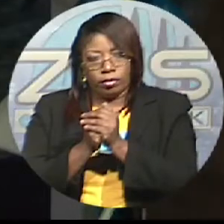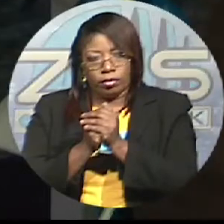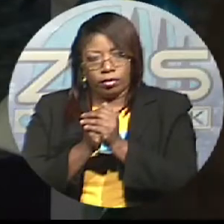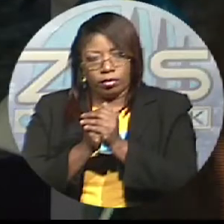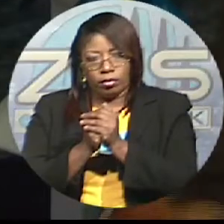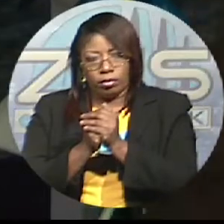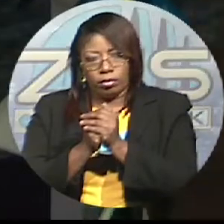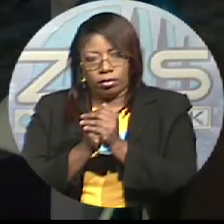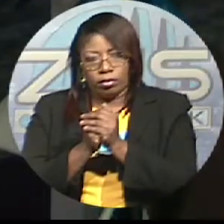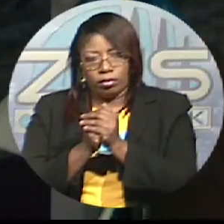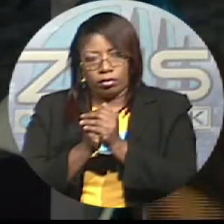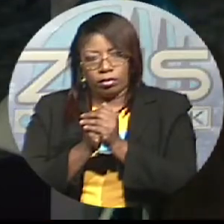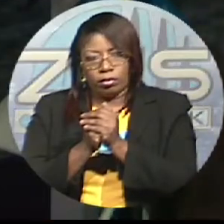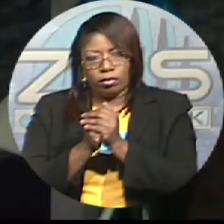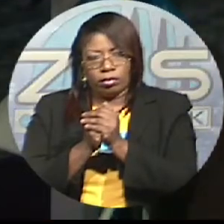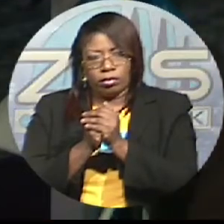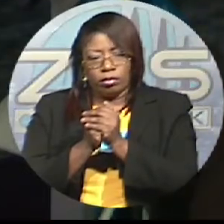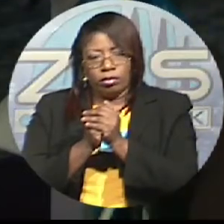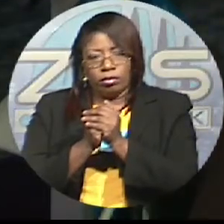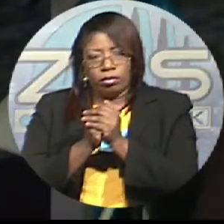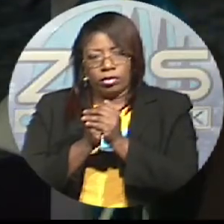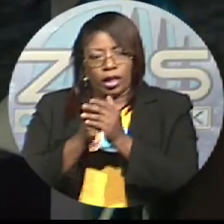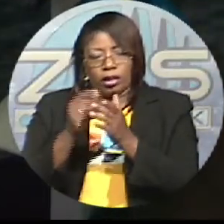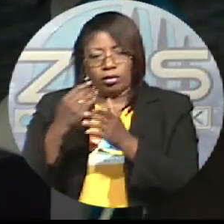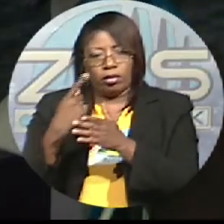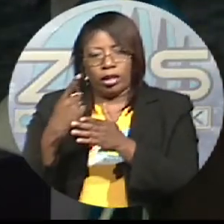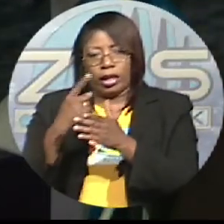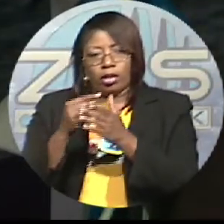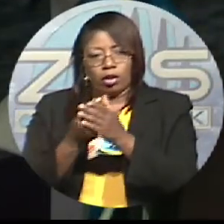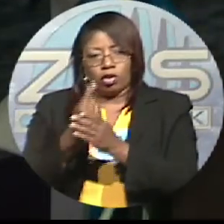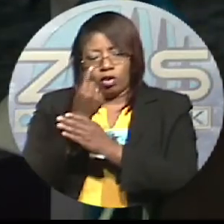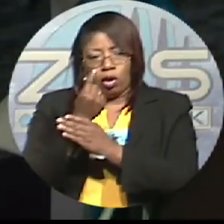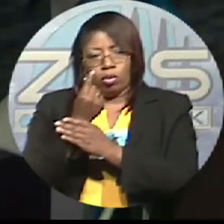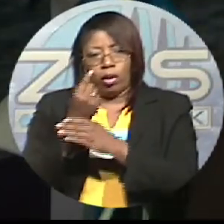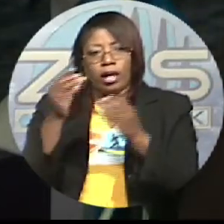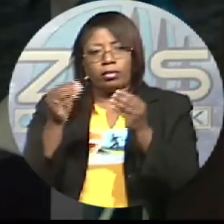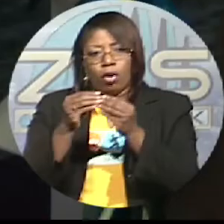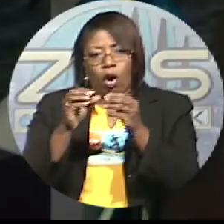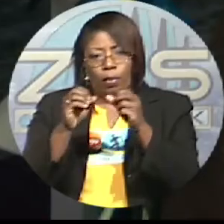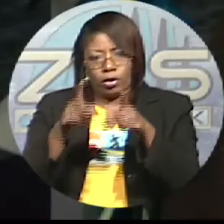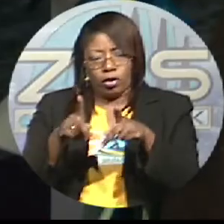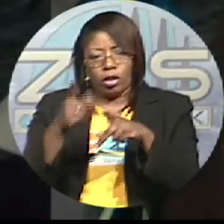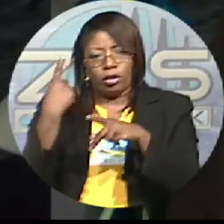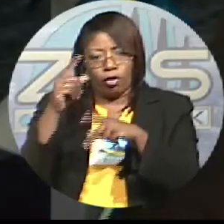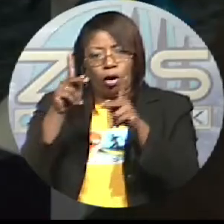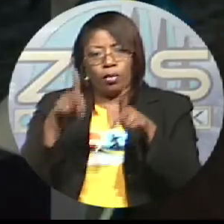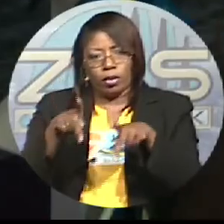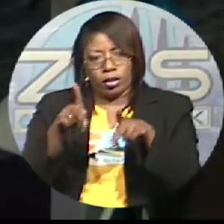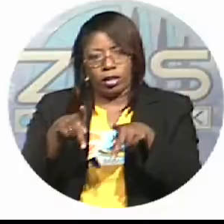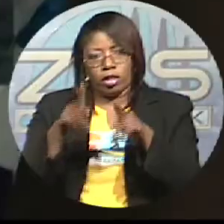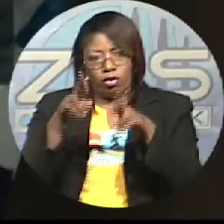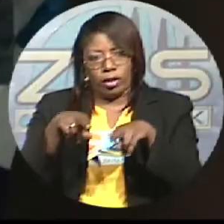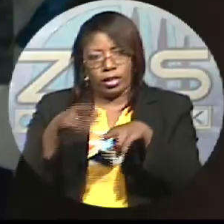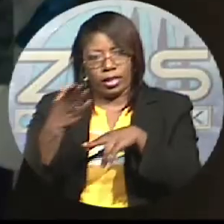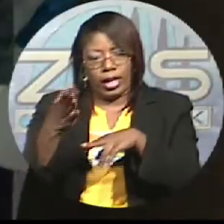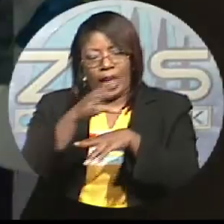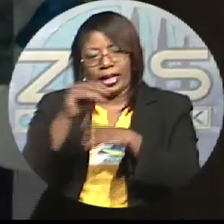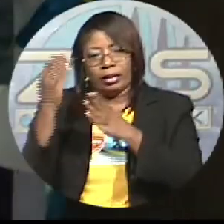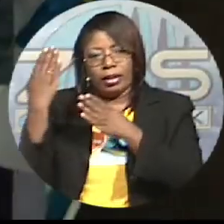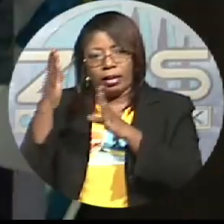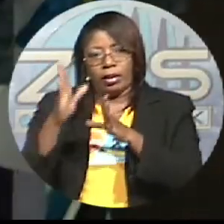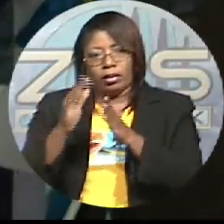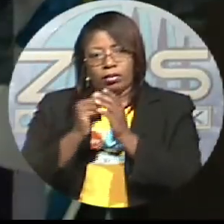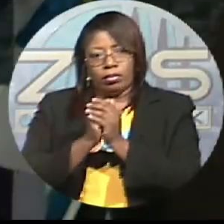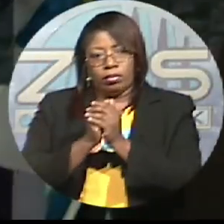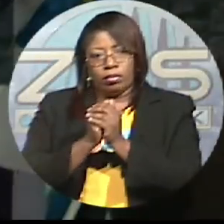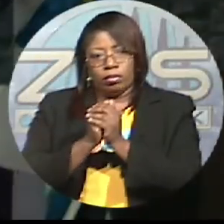All it means further growth, more employment, and more opportunities for San Salvadorans and Bahamians. I'm just hoping that they'll